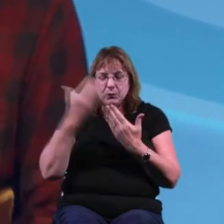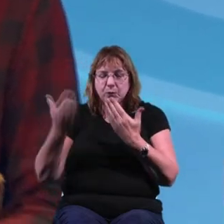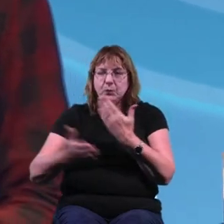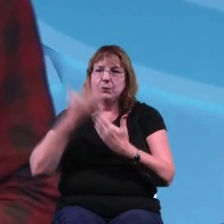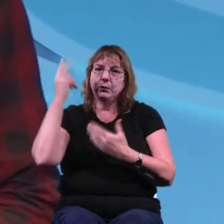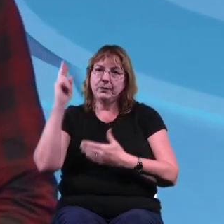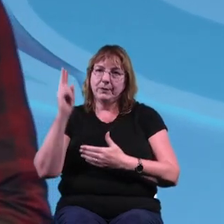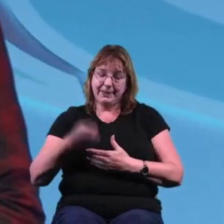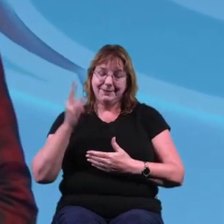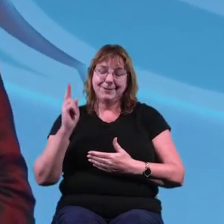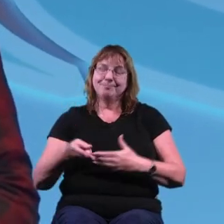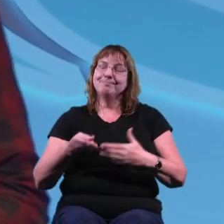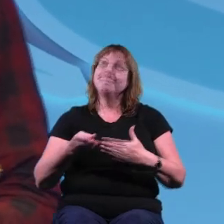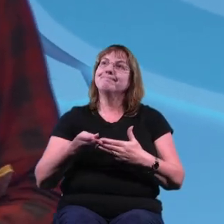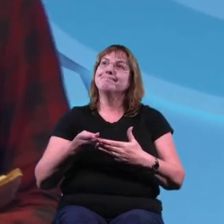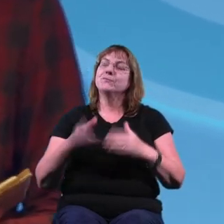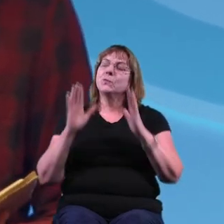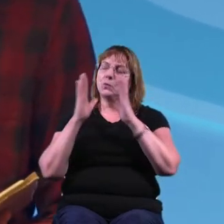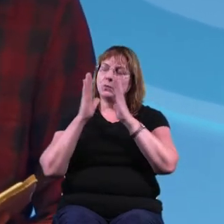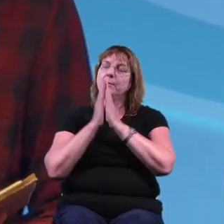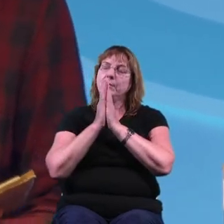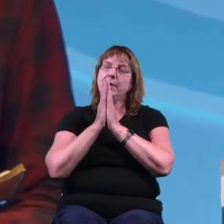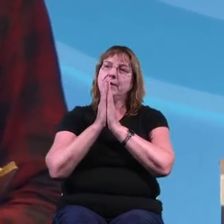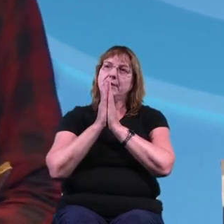our first evening together.